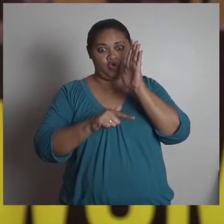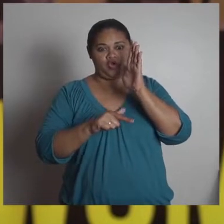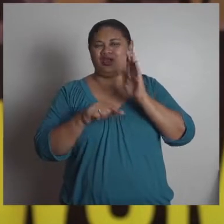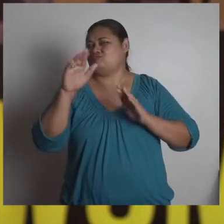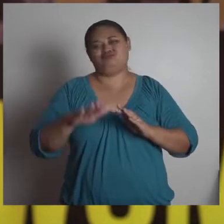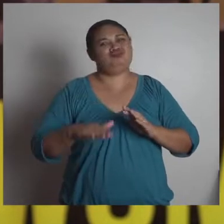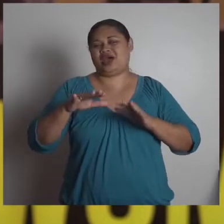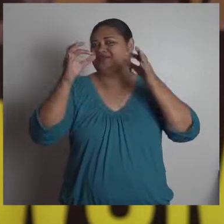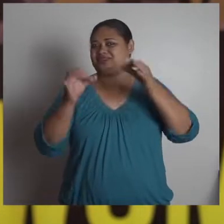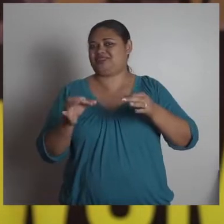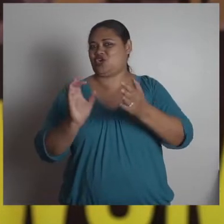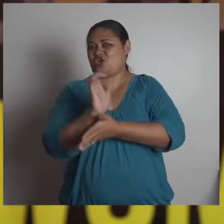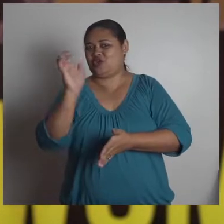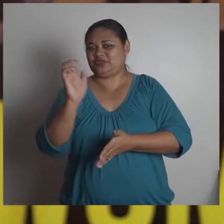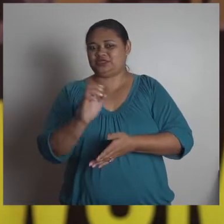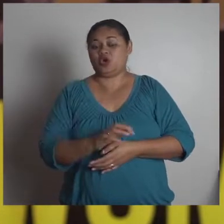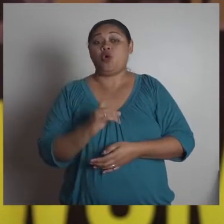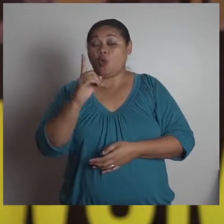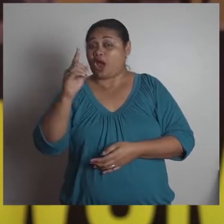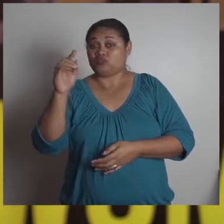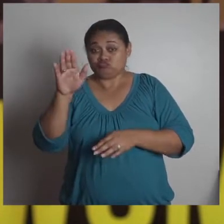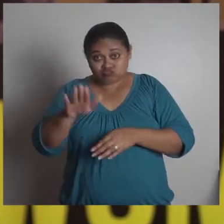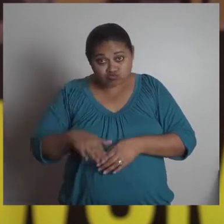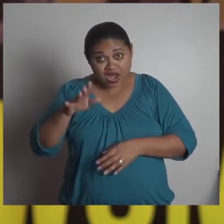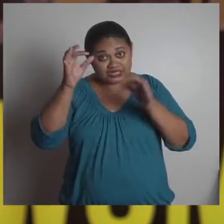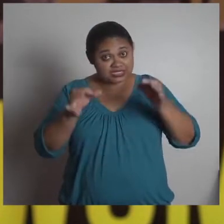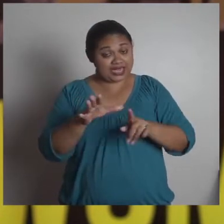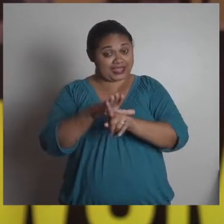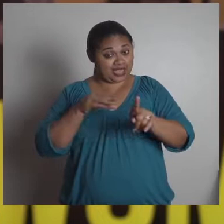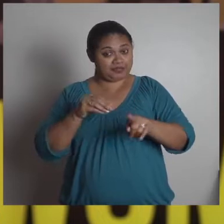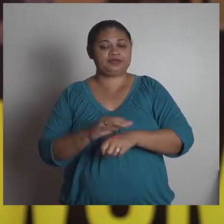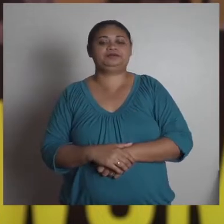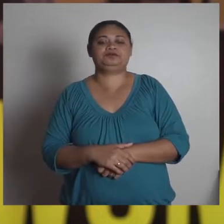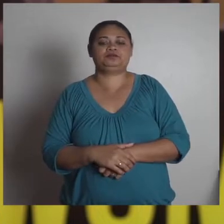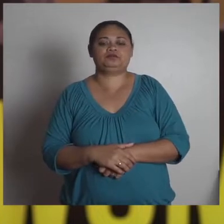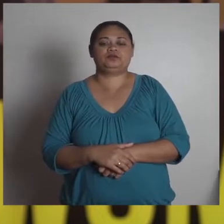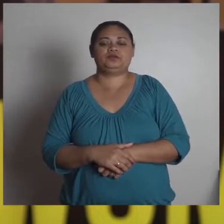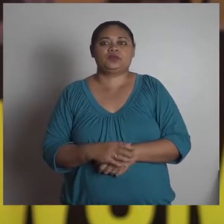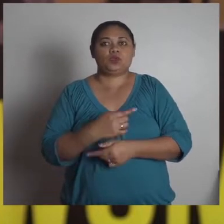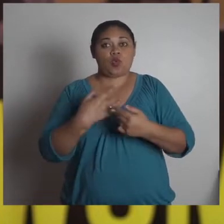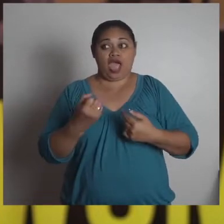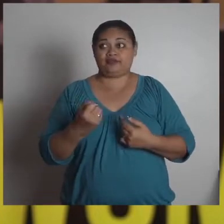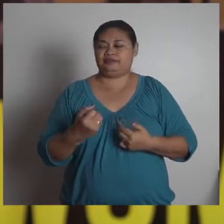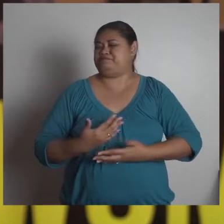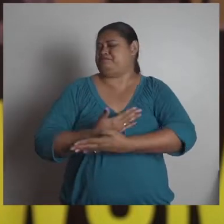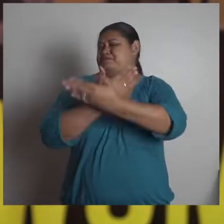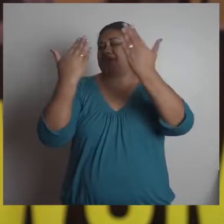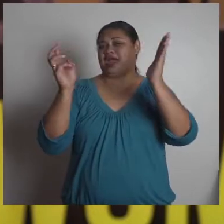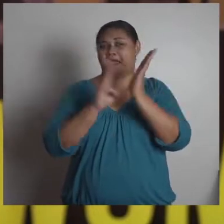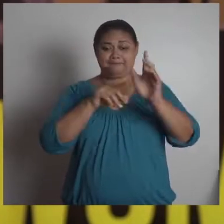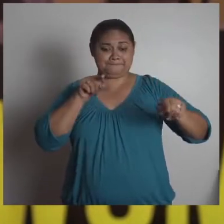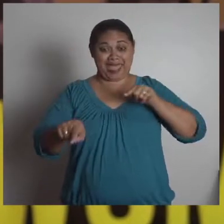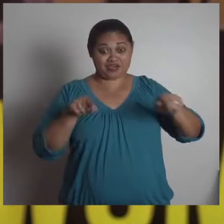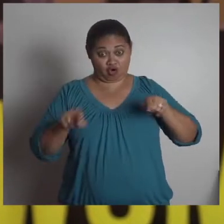lower. And then you start making really poor decisions on economics. So one poor decision, for instance, might be, we have